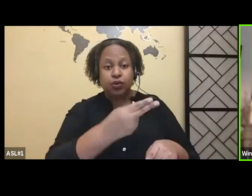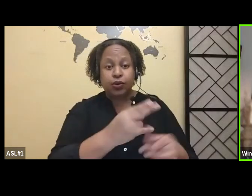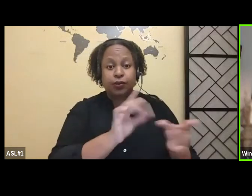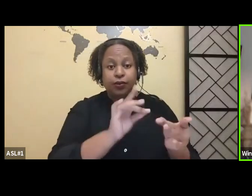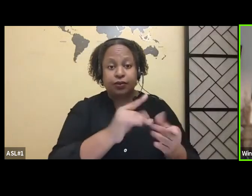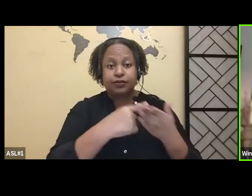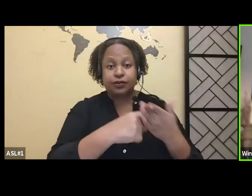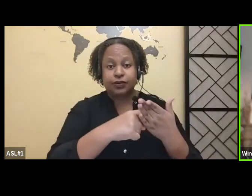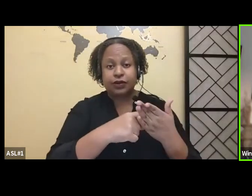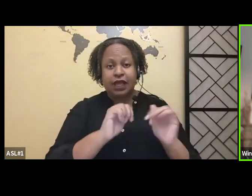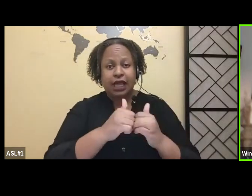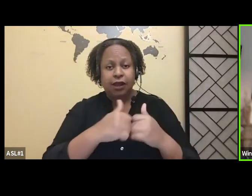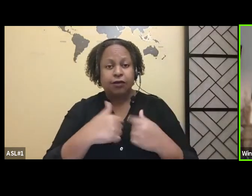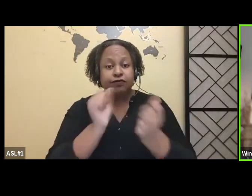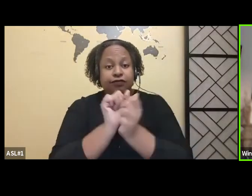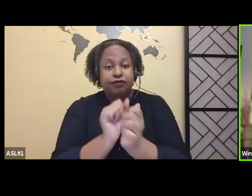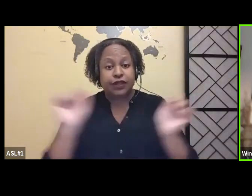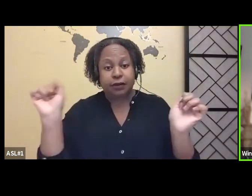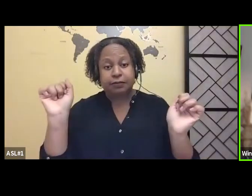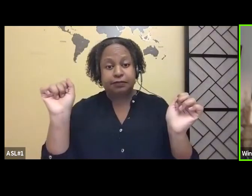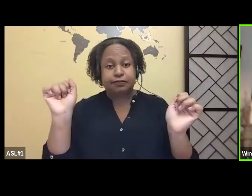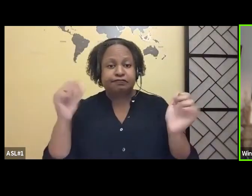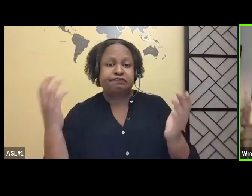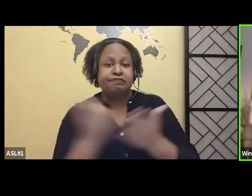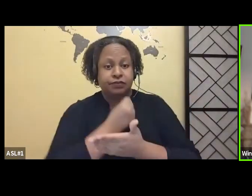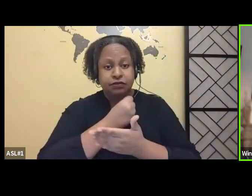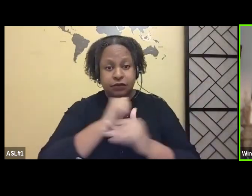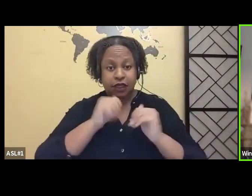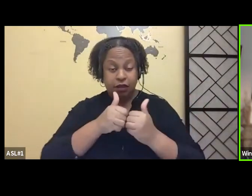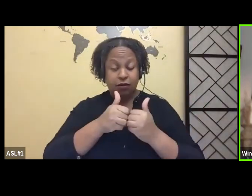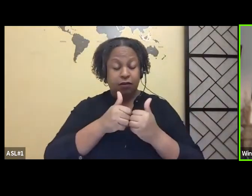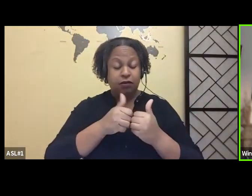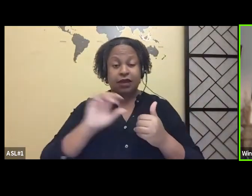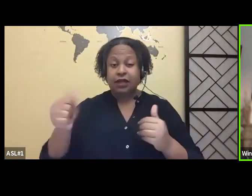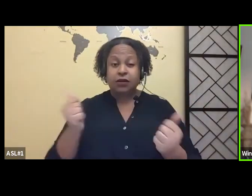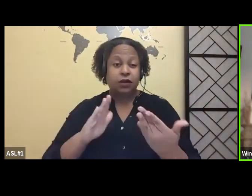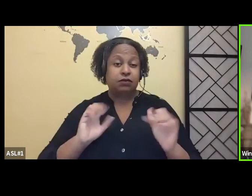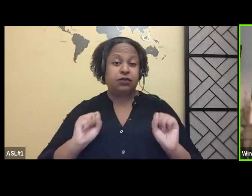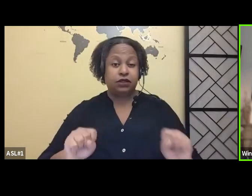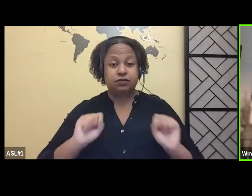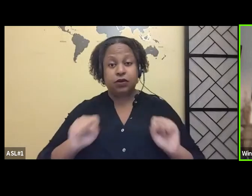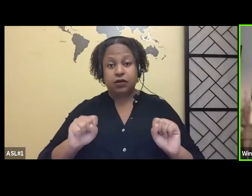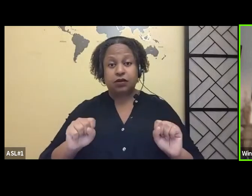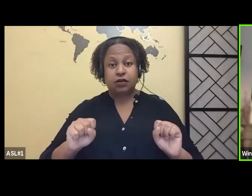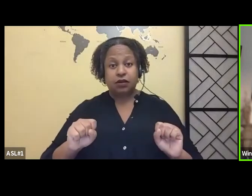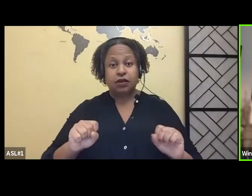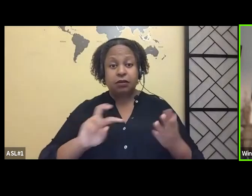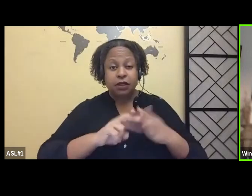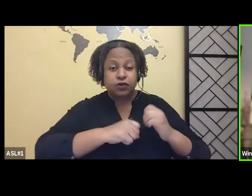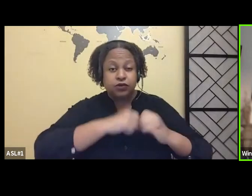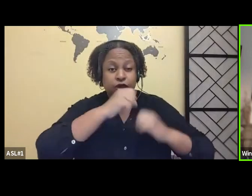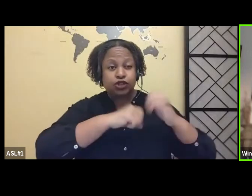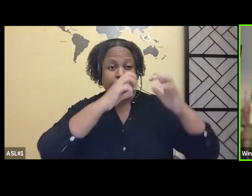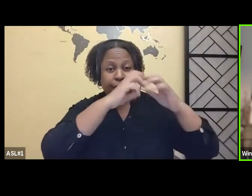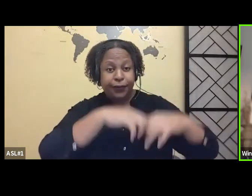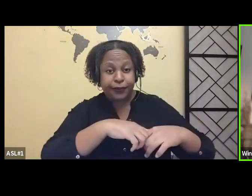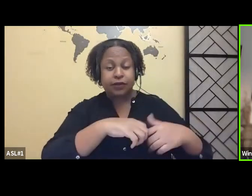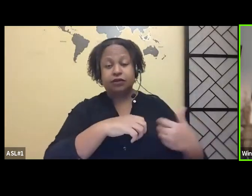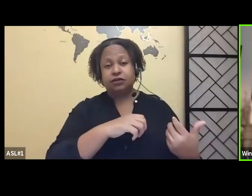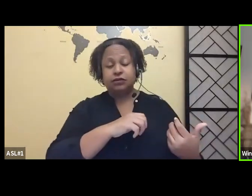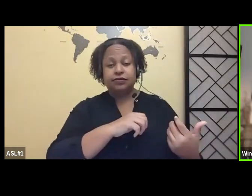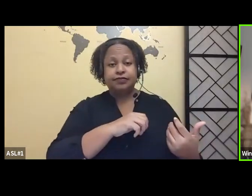freedom, you know, in any means that is, whether it is the structural pieces or it is the pieces